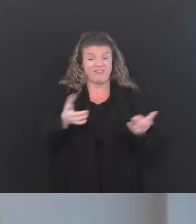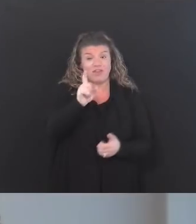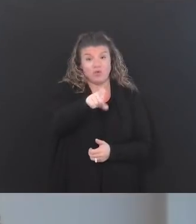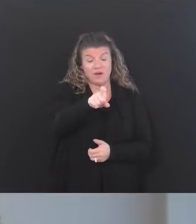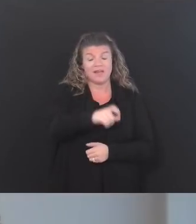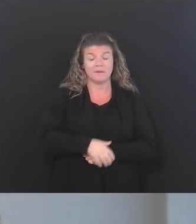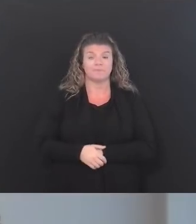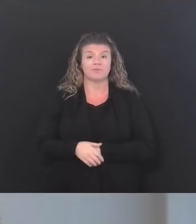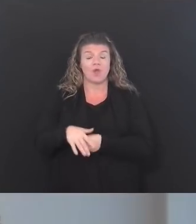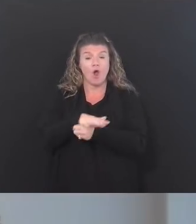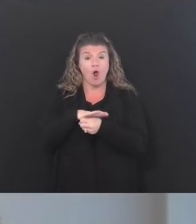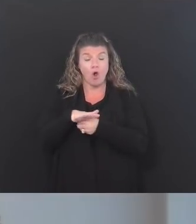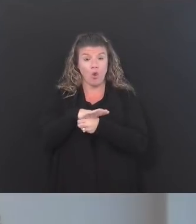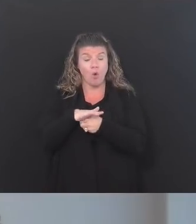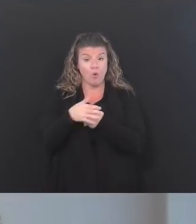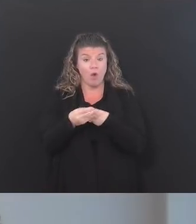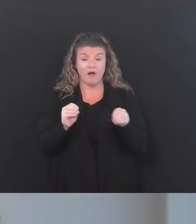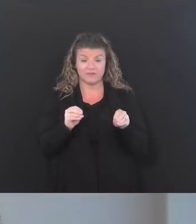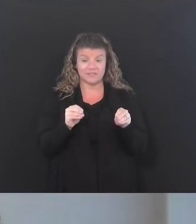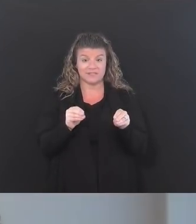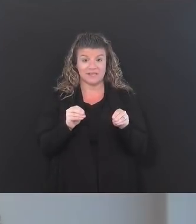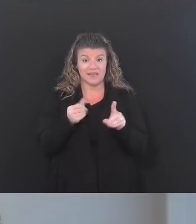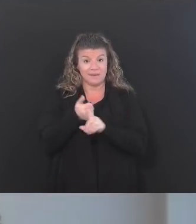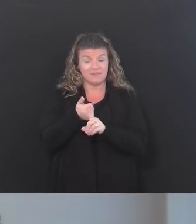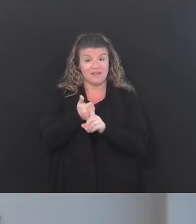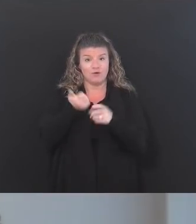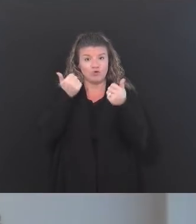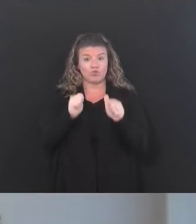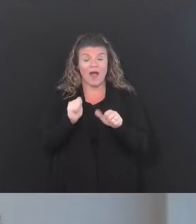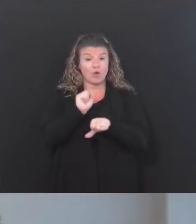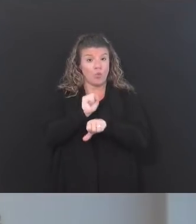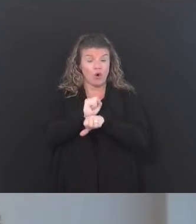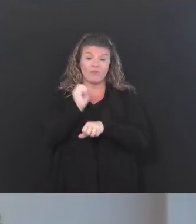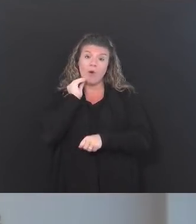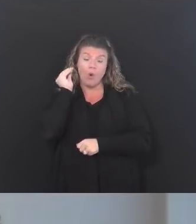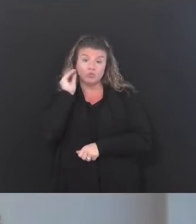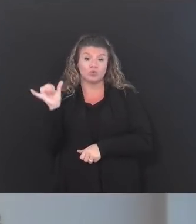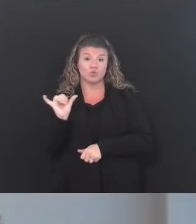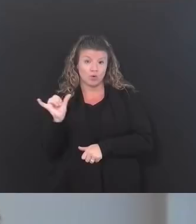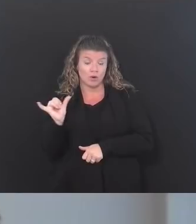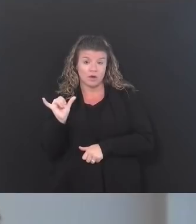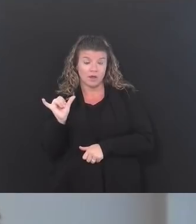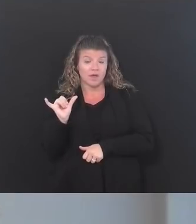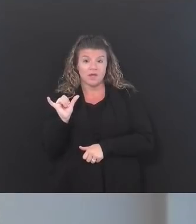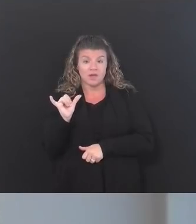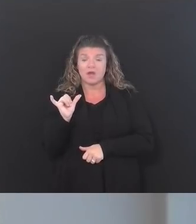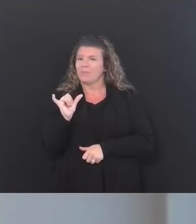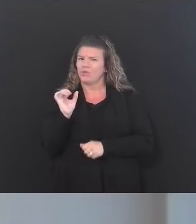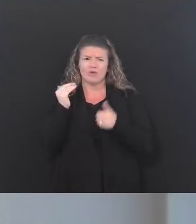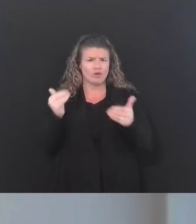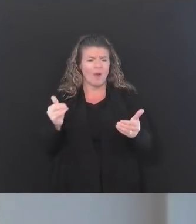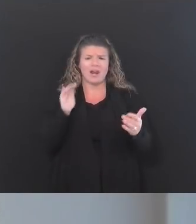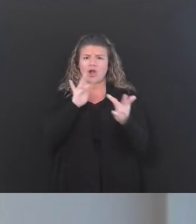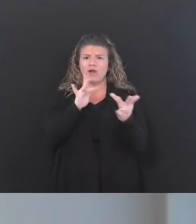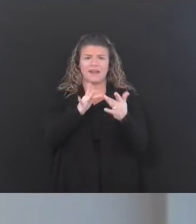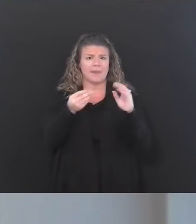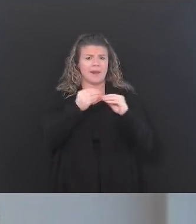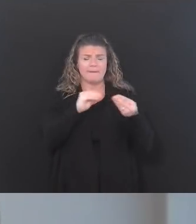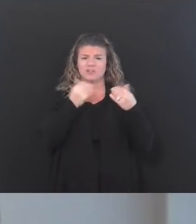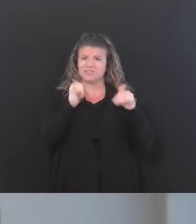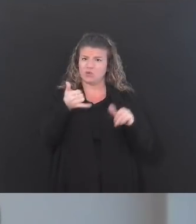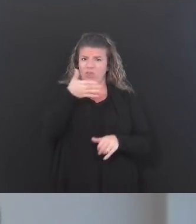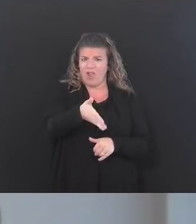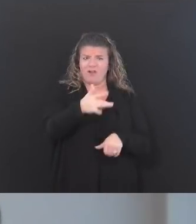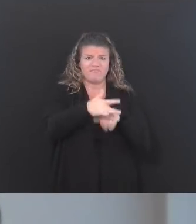local offices are trying to work from home as well, but contact numbers should still be available